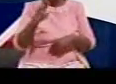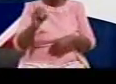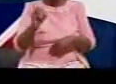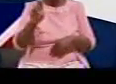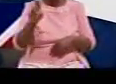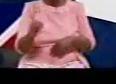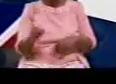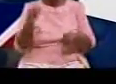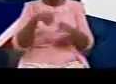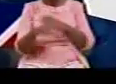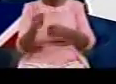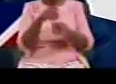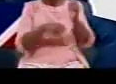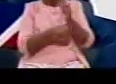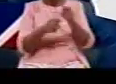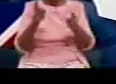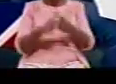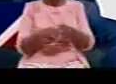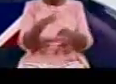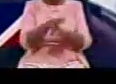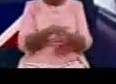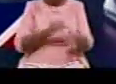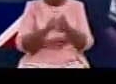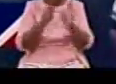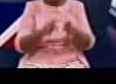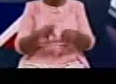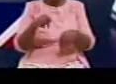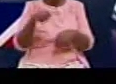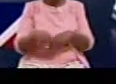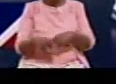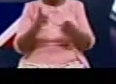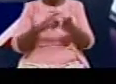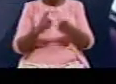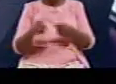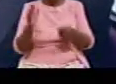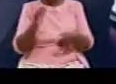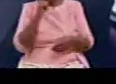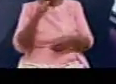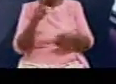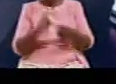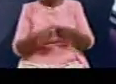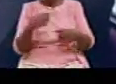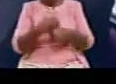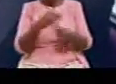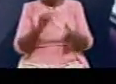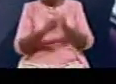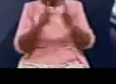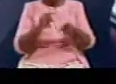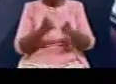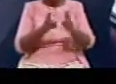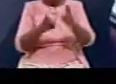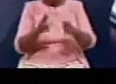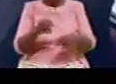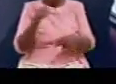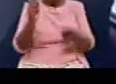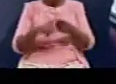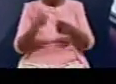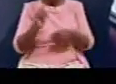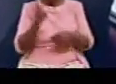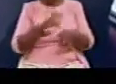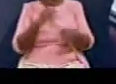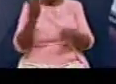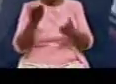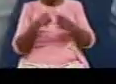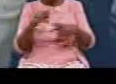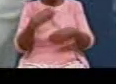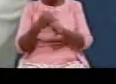him down, to imprison him, and to make him nursing a personal wound that he will not have